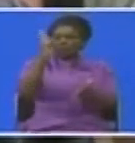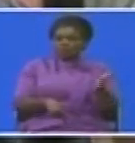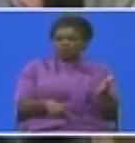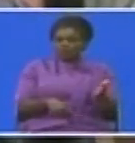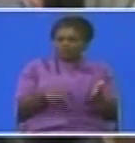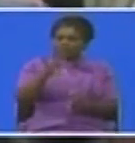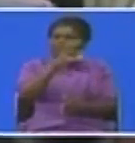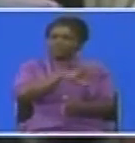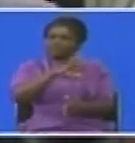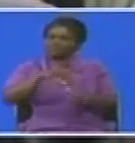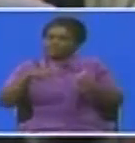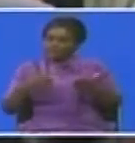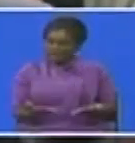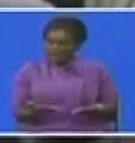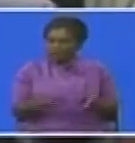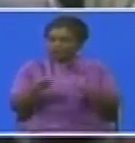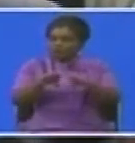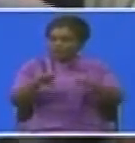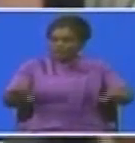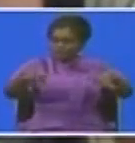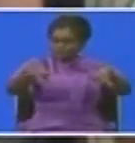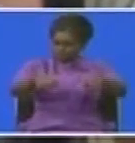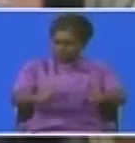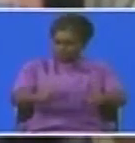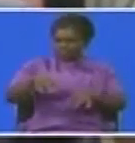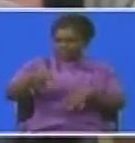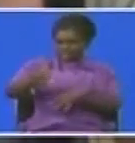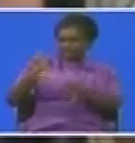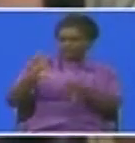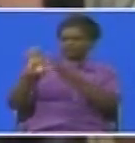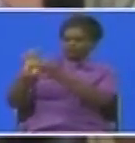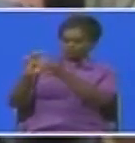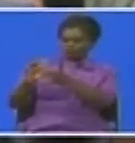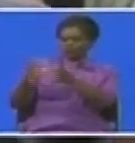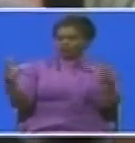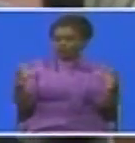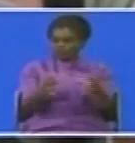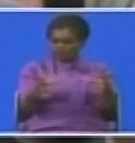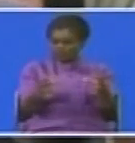them. Will they benefit from this land acquisition, which belongs to them, which belongs to the